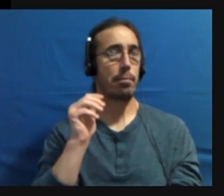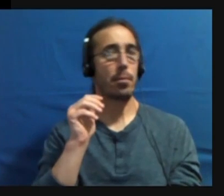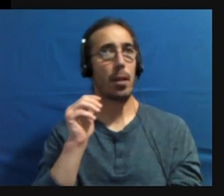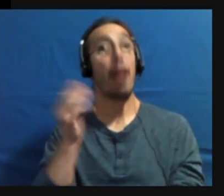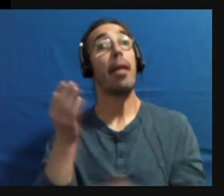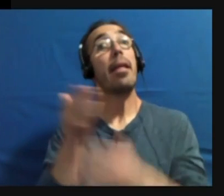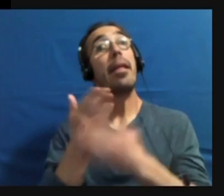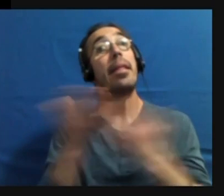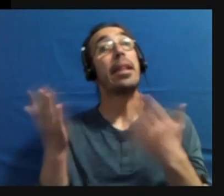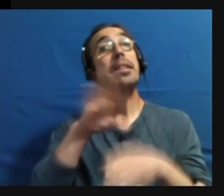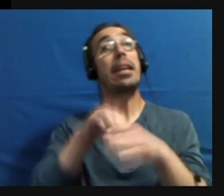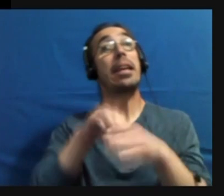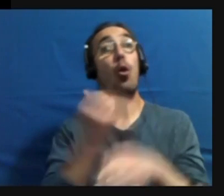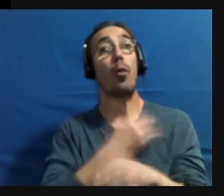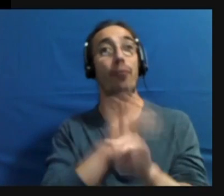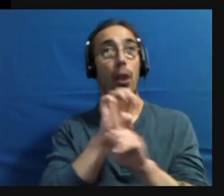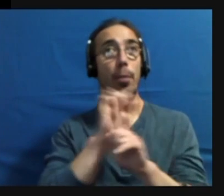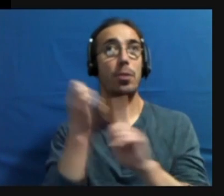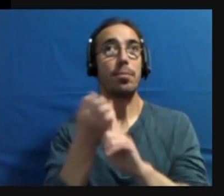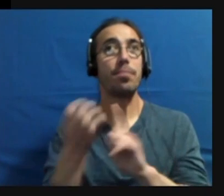things in our environment.